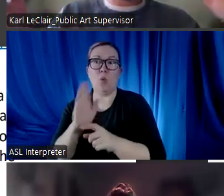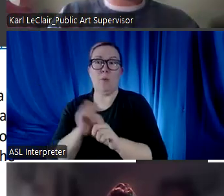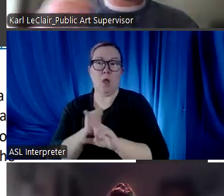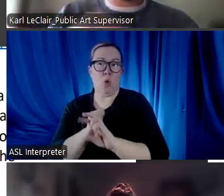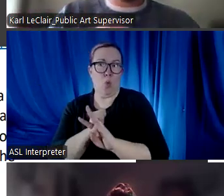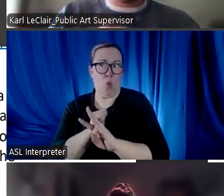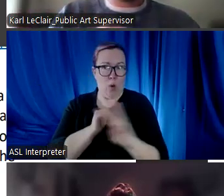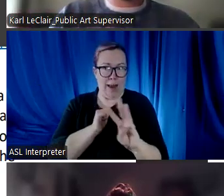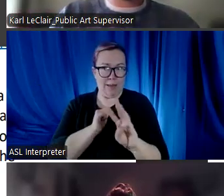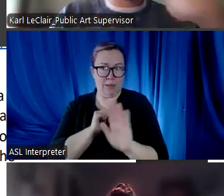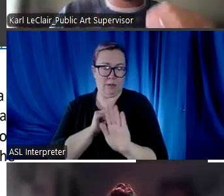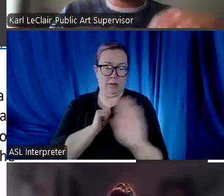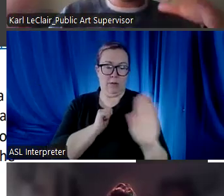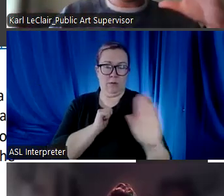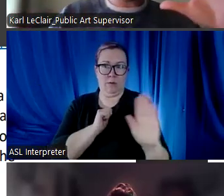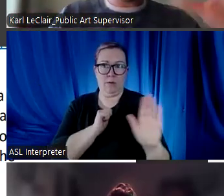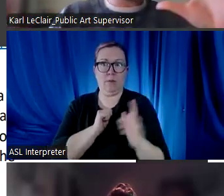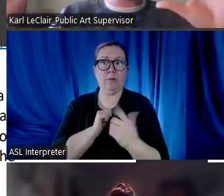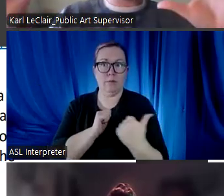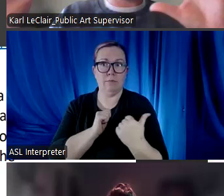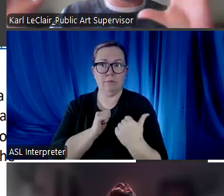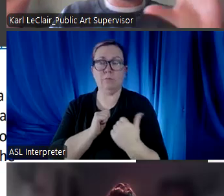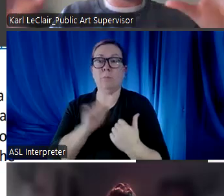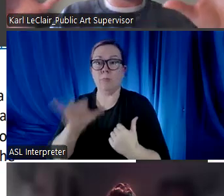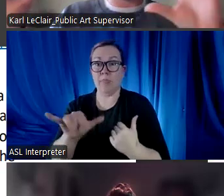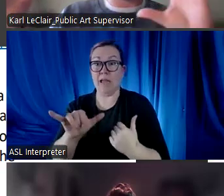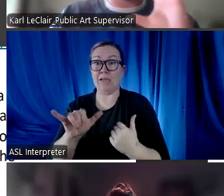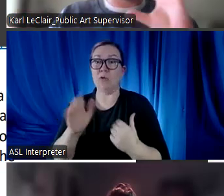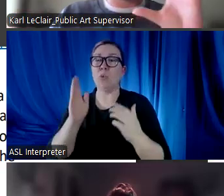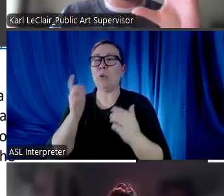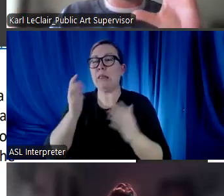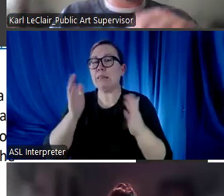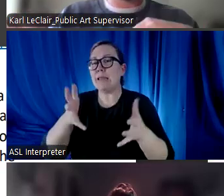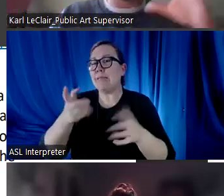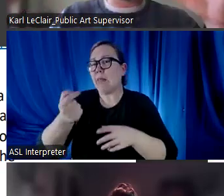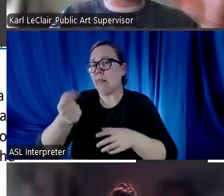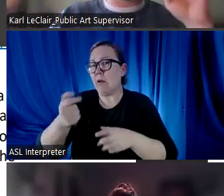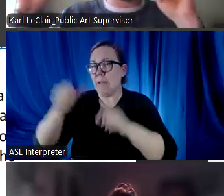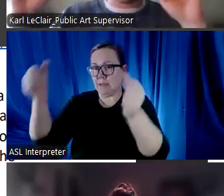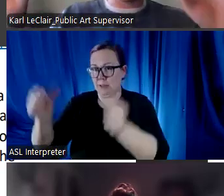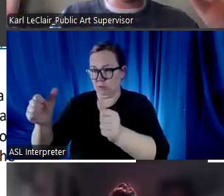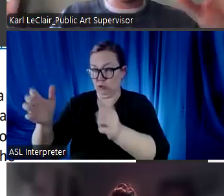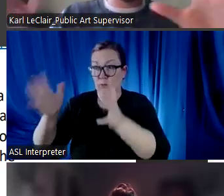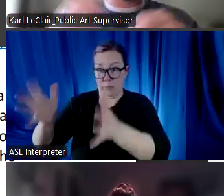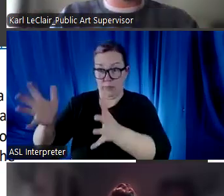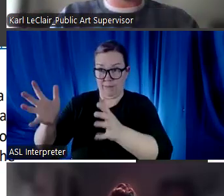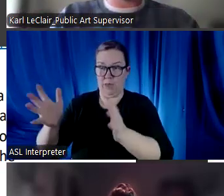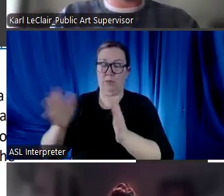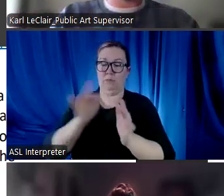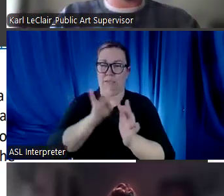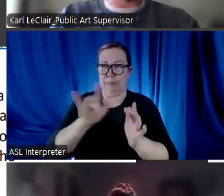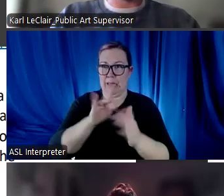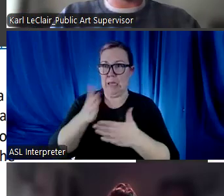looking at the wall just to the left, we're going to leave a buffer space around the sculpture as it lights up at night and casts a